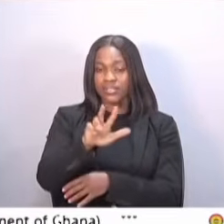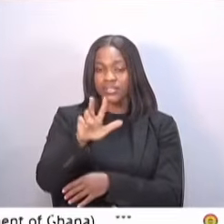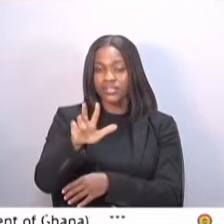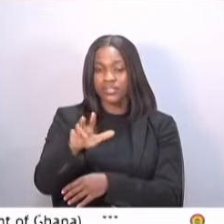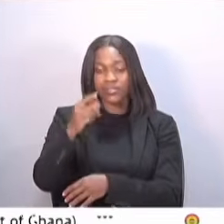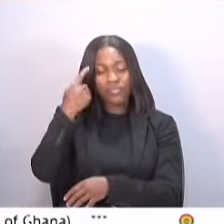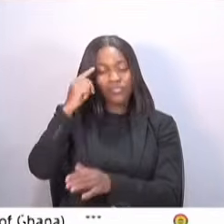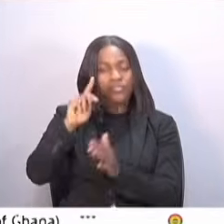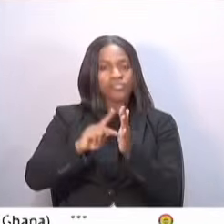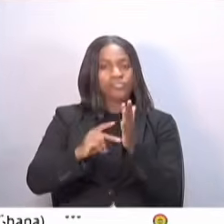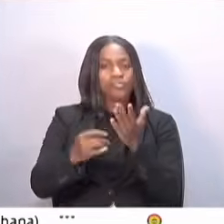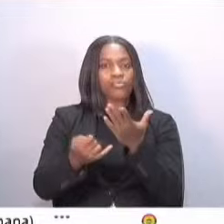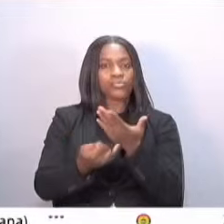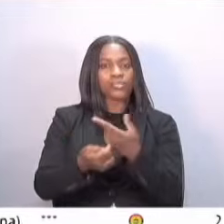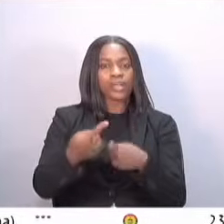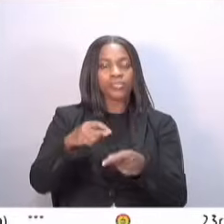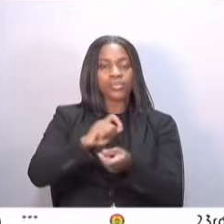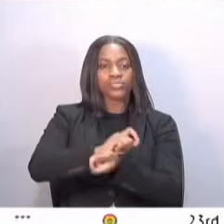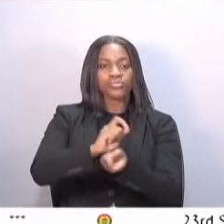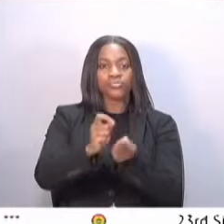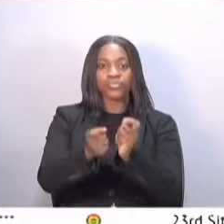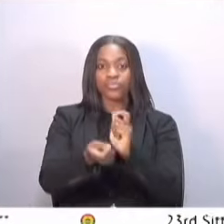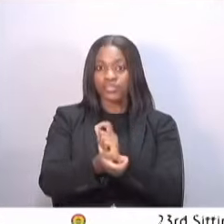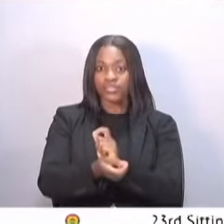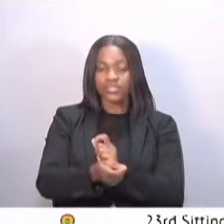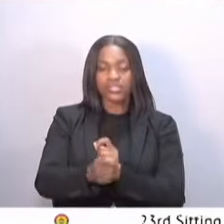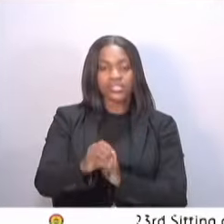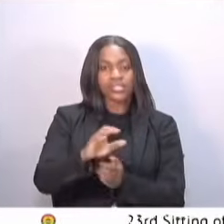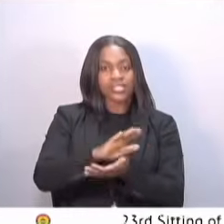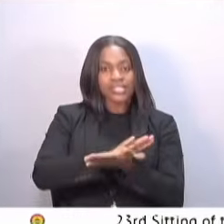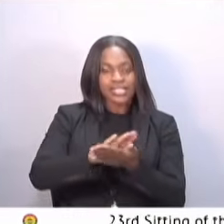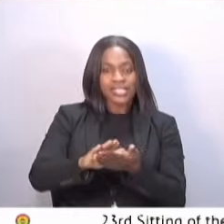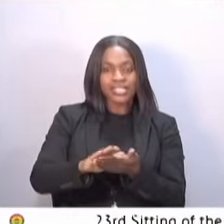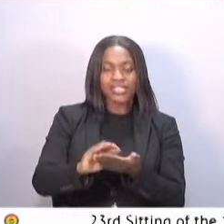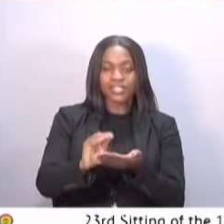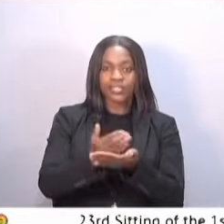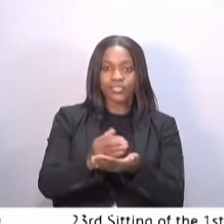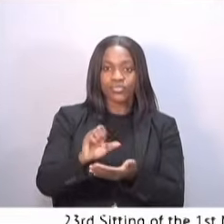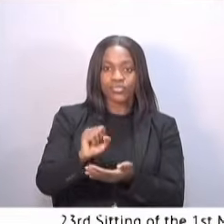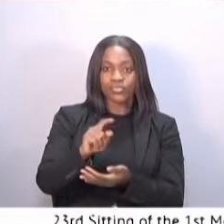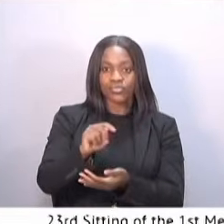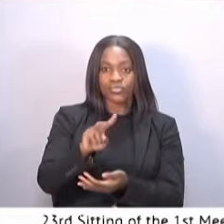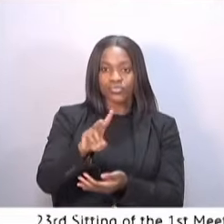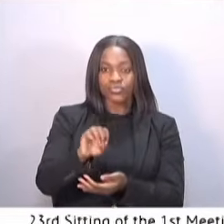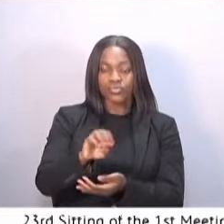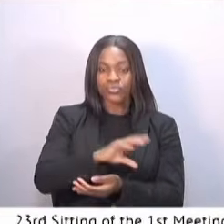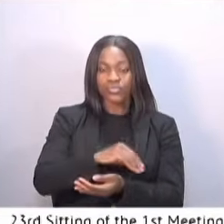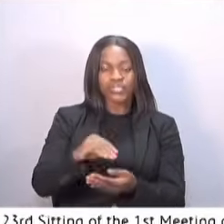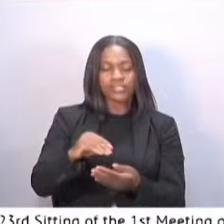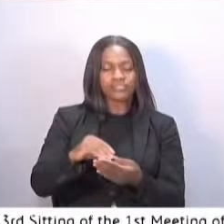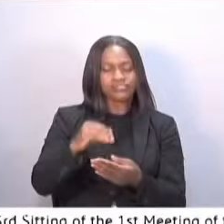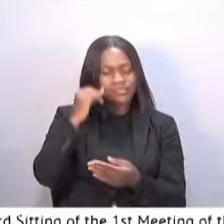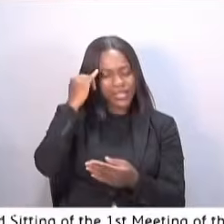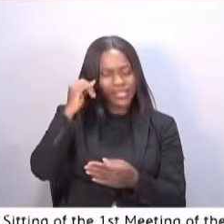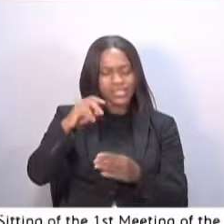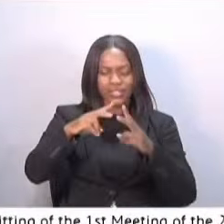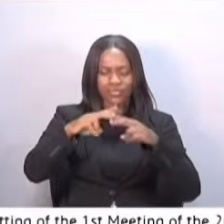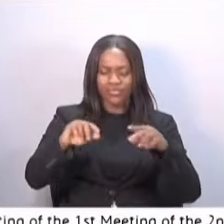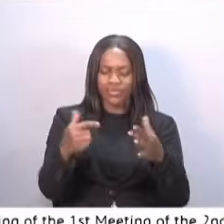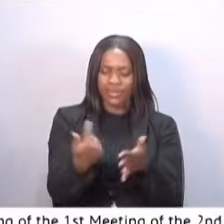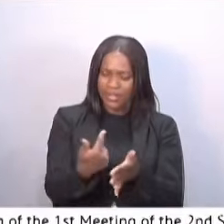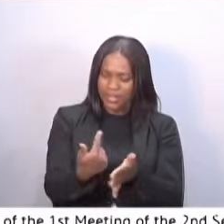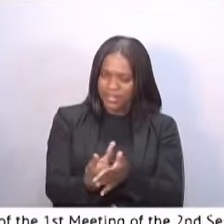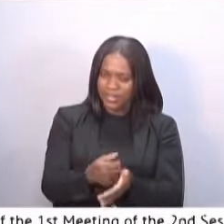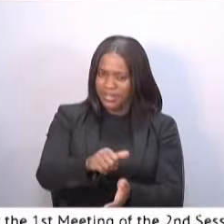11,733 for project on the transformative clean cook stove initiative in rural Ghana, and so on and so forth. I'm